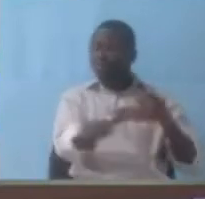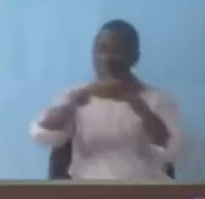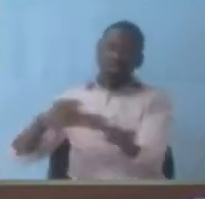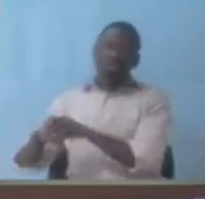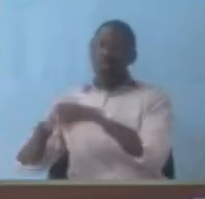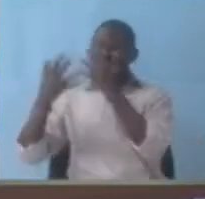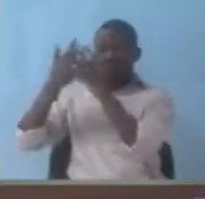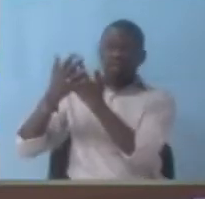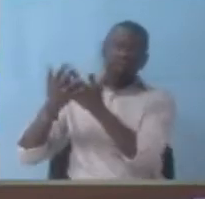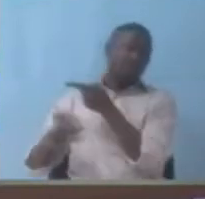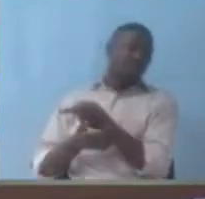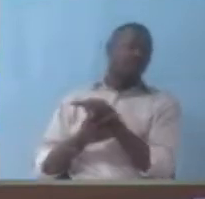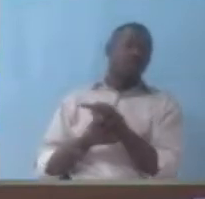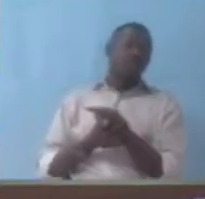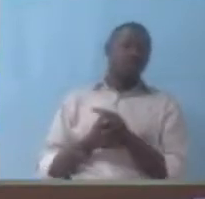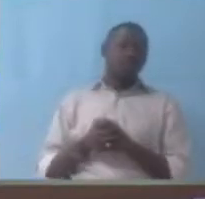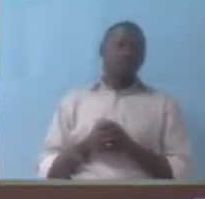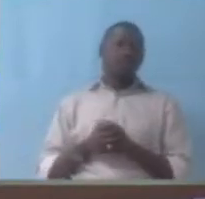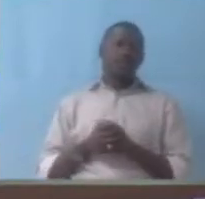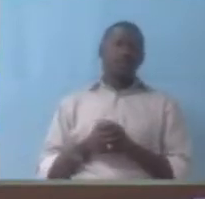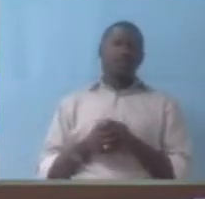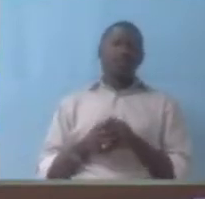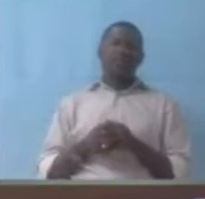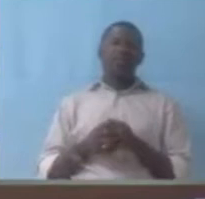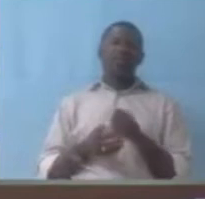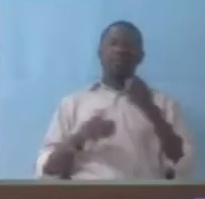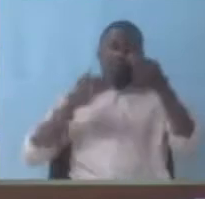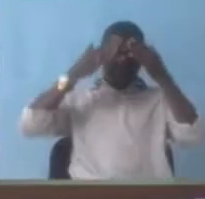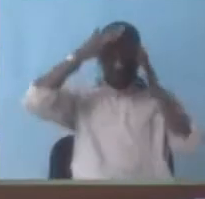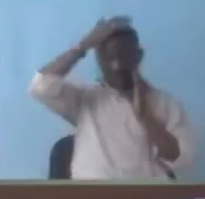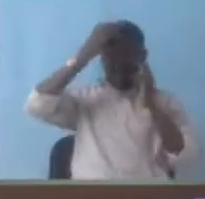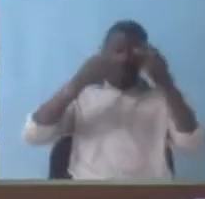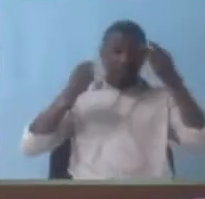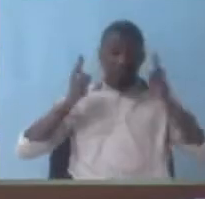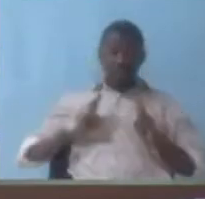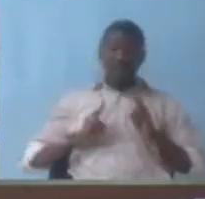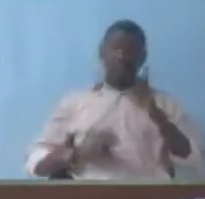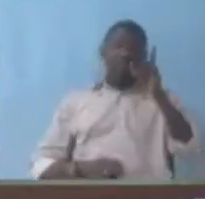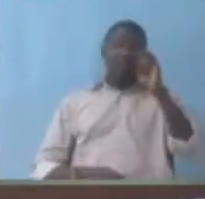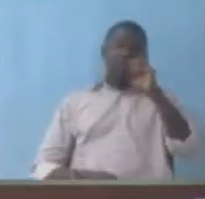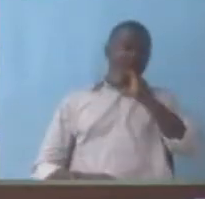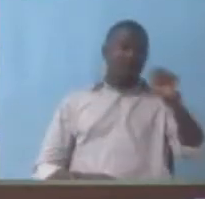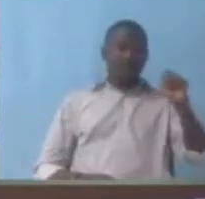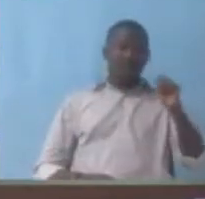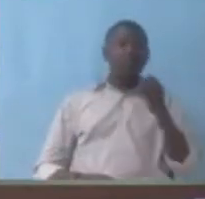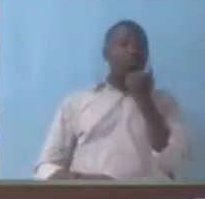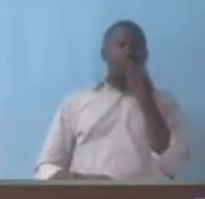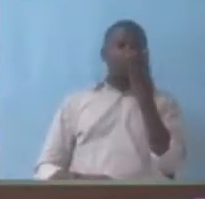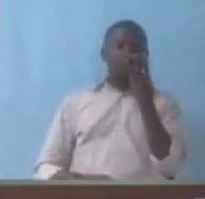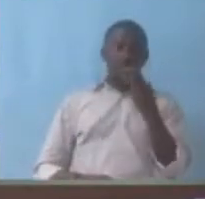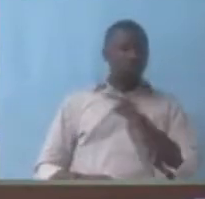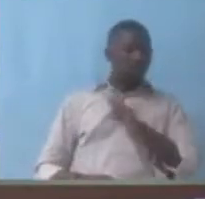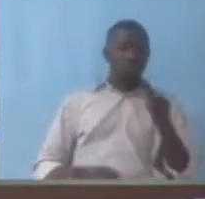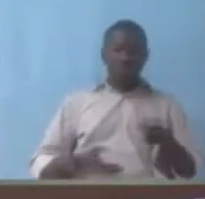Decree number 3 did not give the soldiers power to detain anyone. Decree sabanja man sembewo